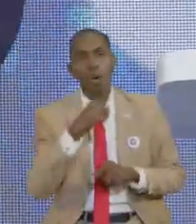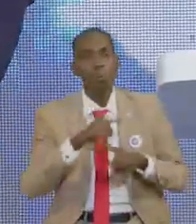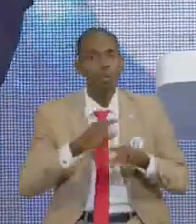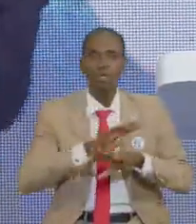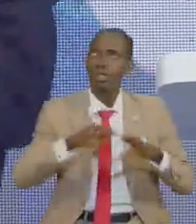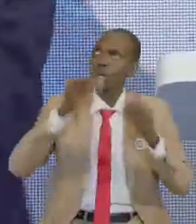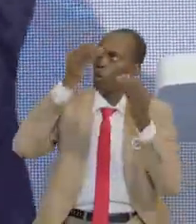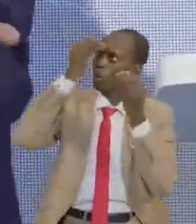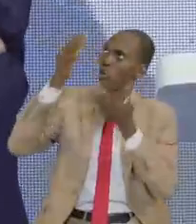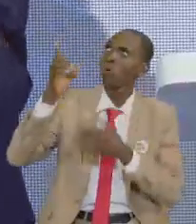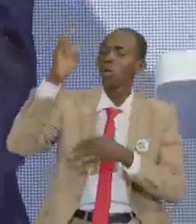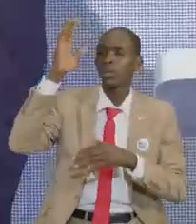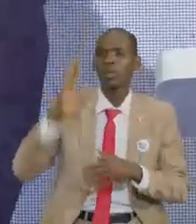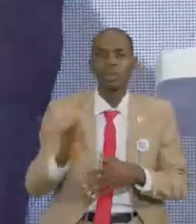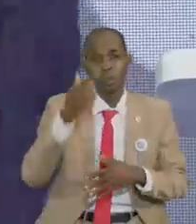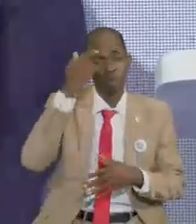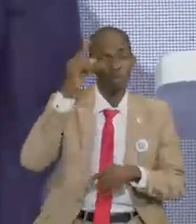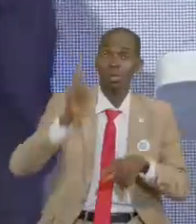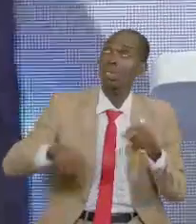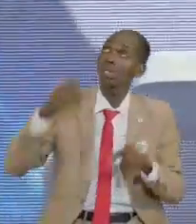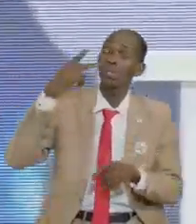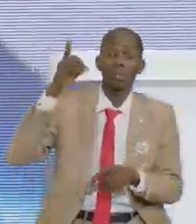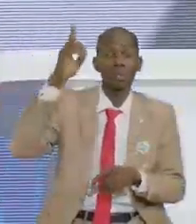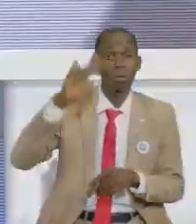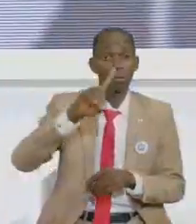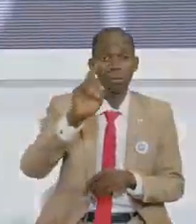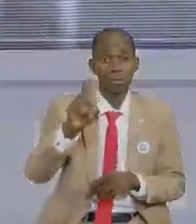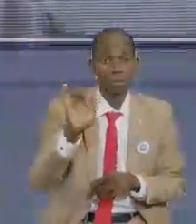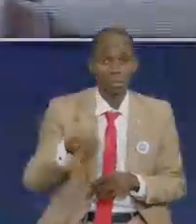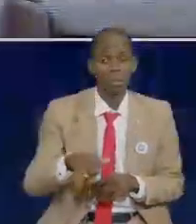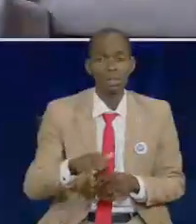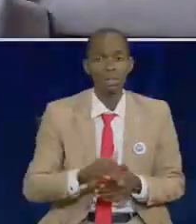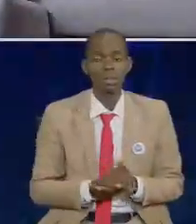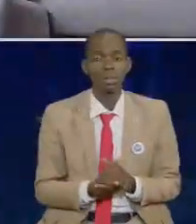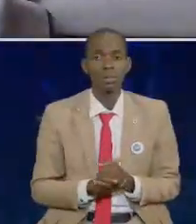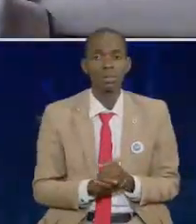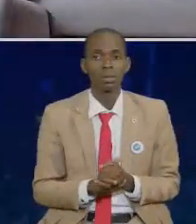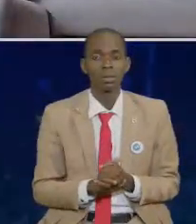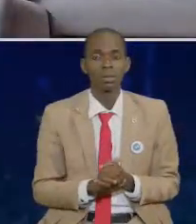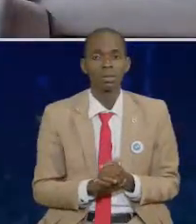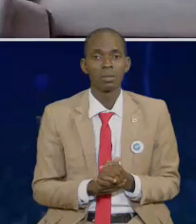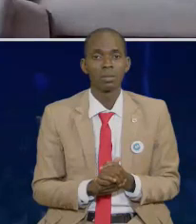like that because they can't see God.